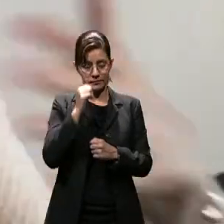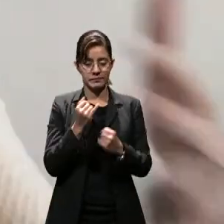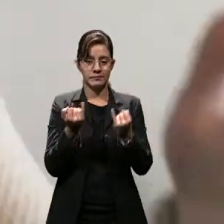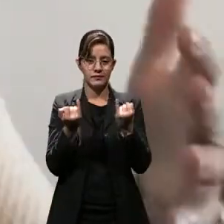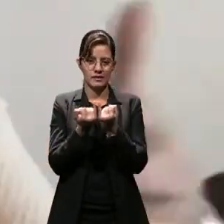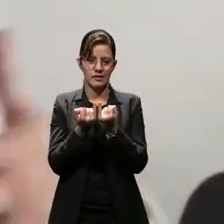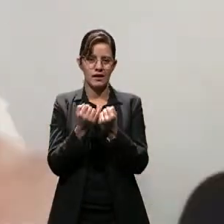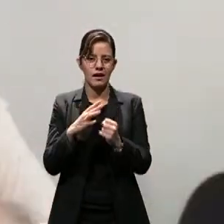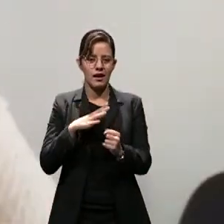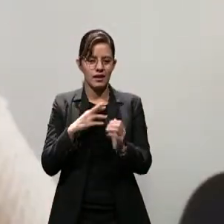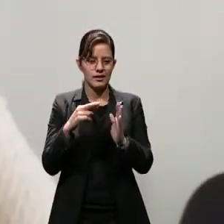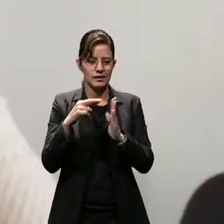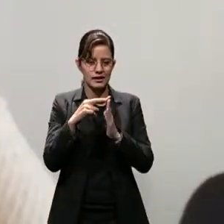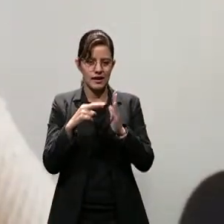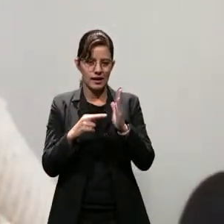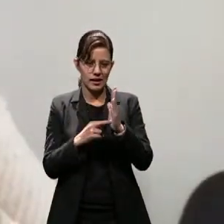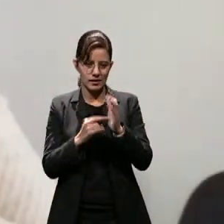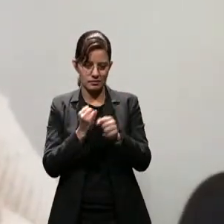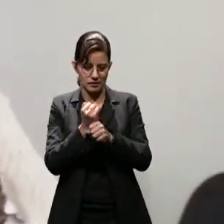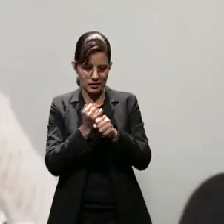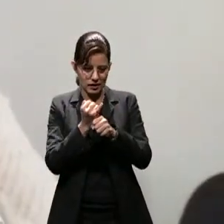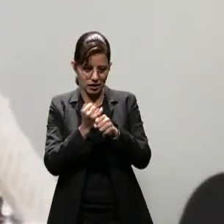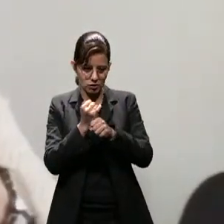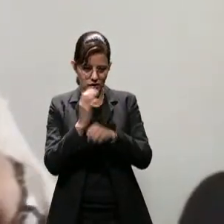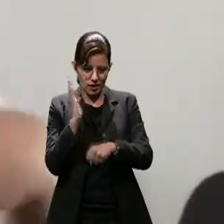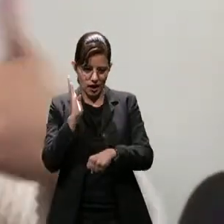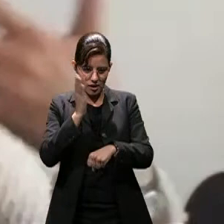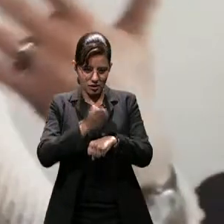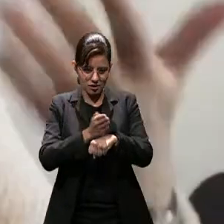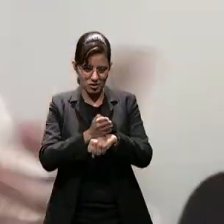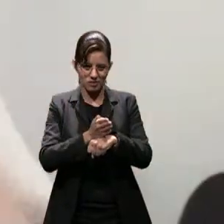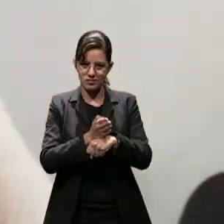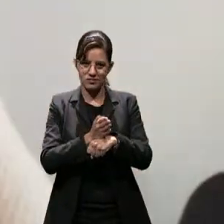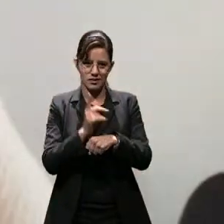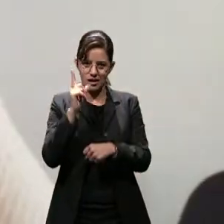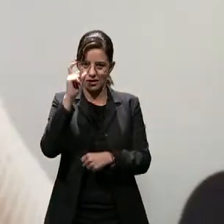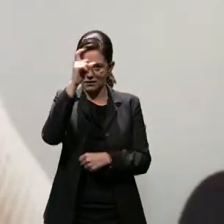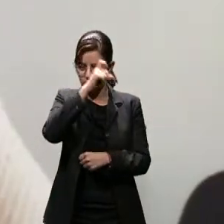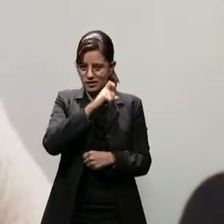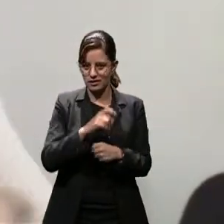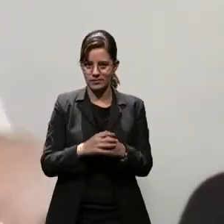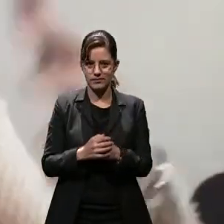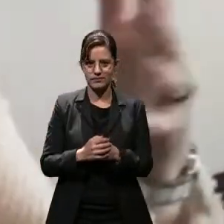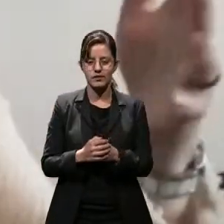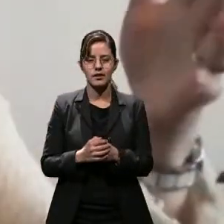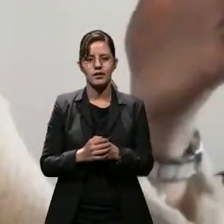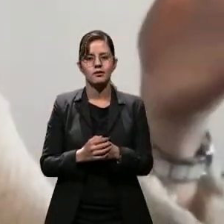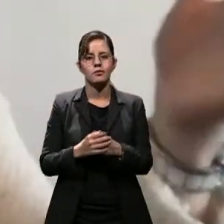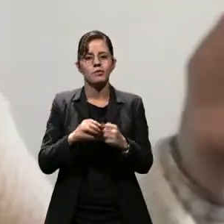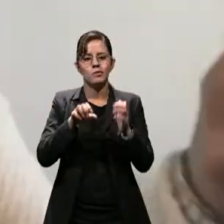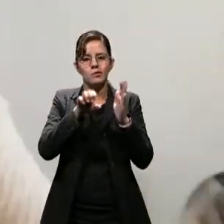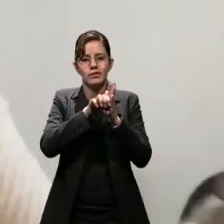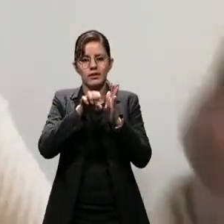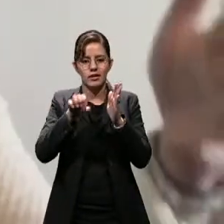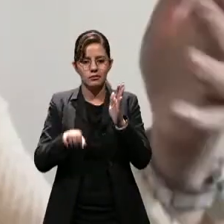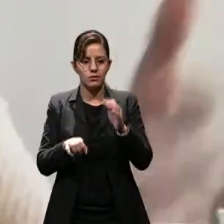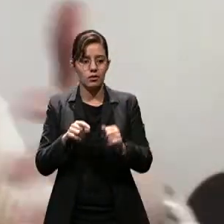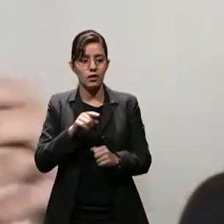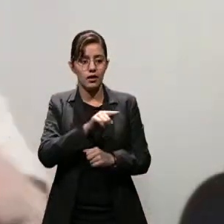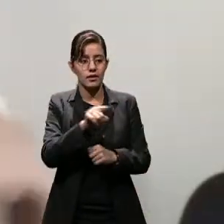to do with the investigation and sanction regulations of this phenomenon. We have